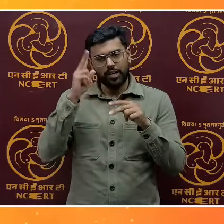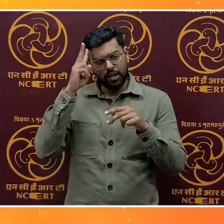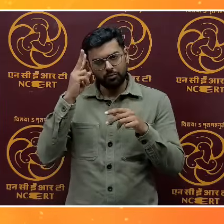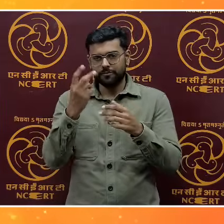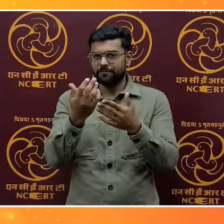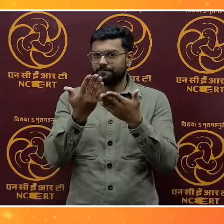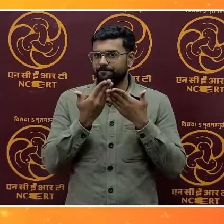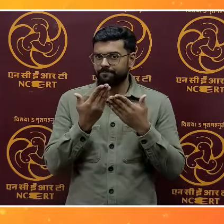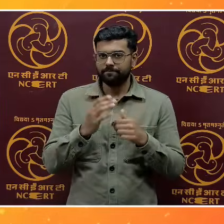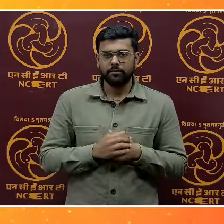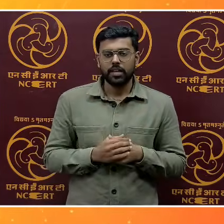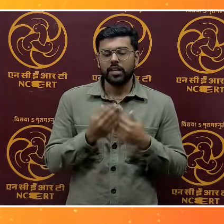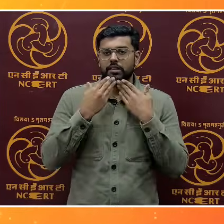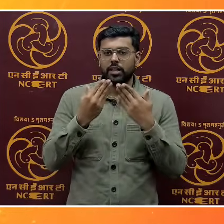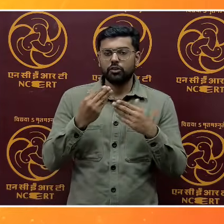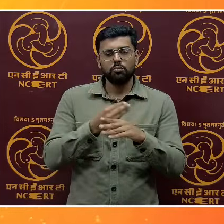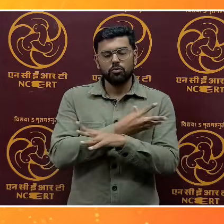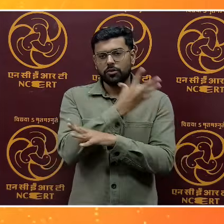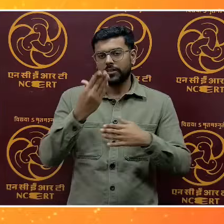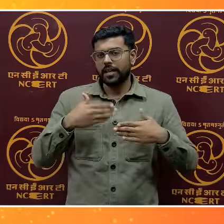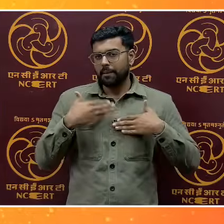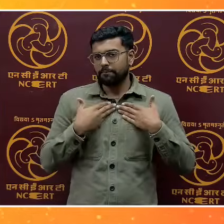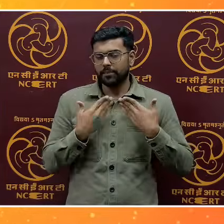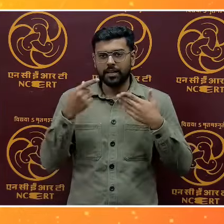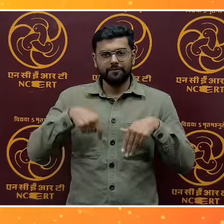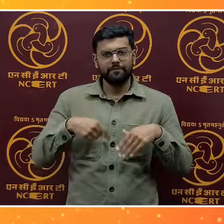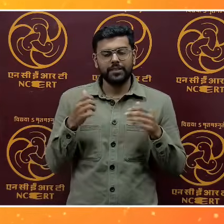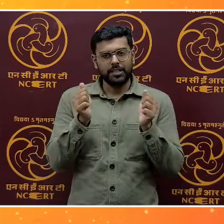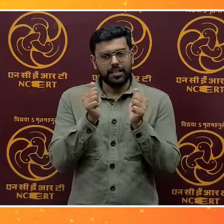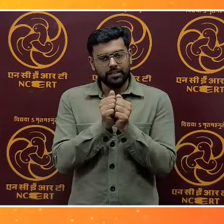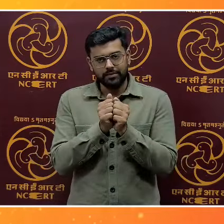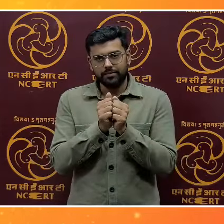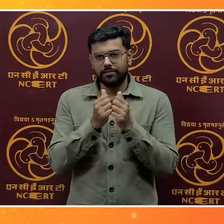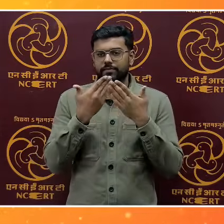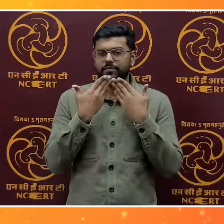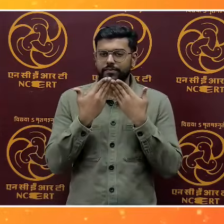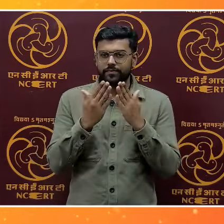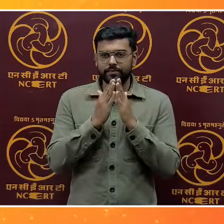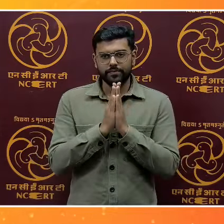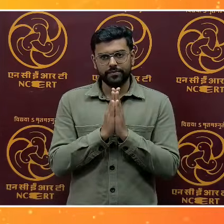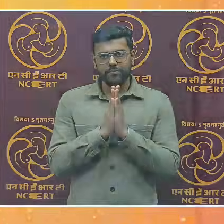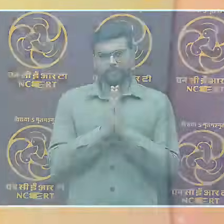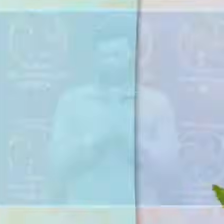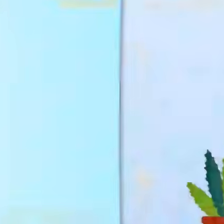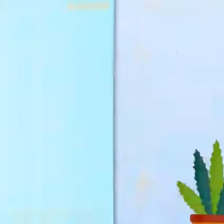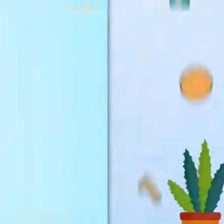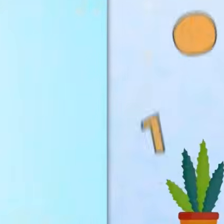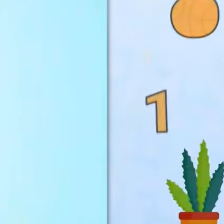Thank you once again. Have a great day ahead. I am Tanvi Kurana and I'll take a leave of you. Namaskar.